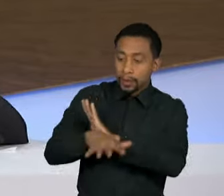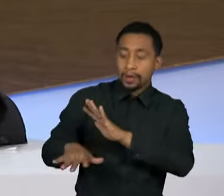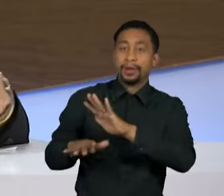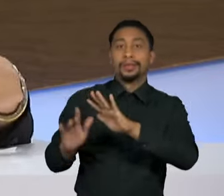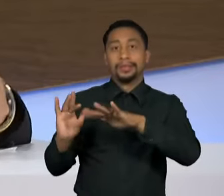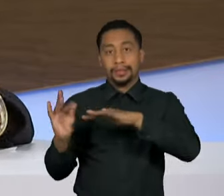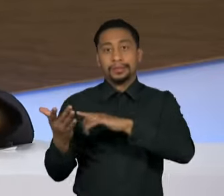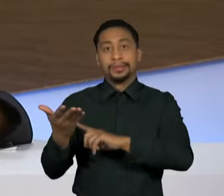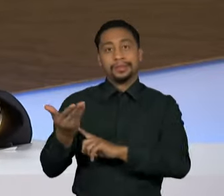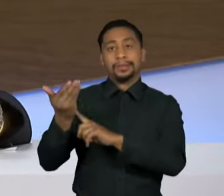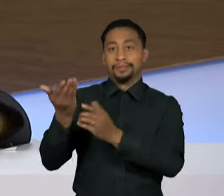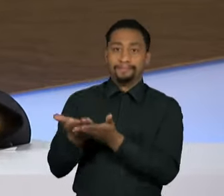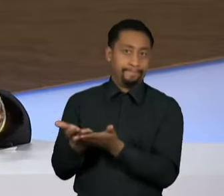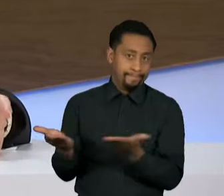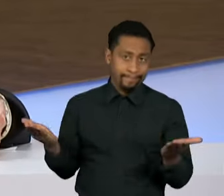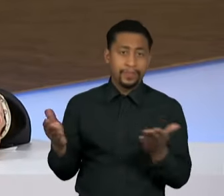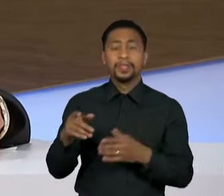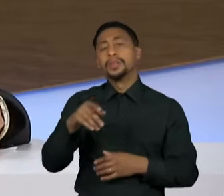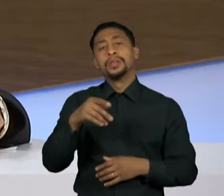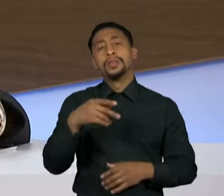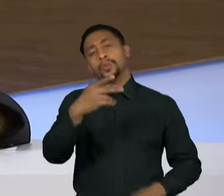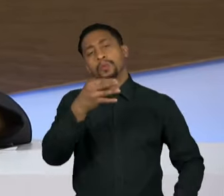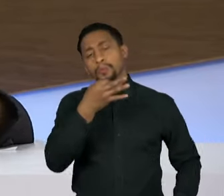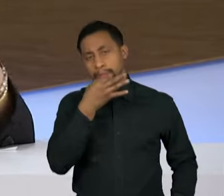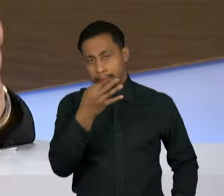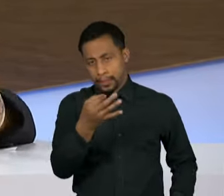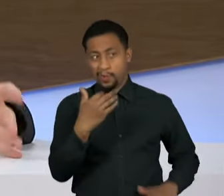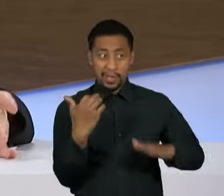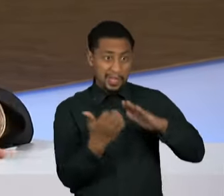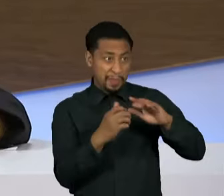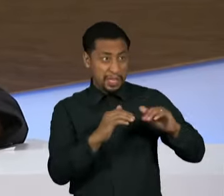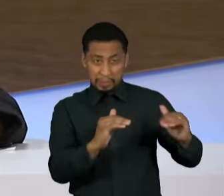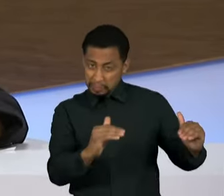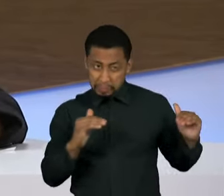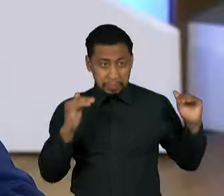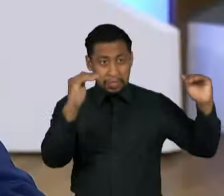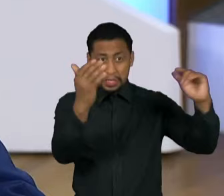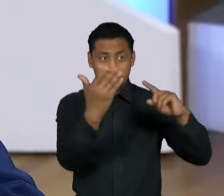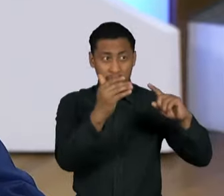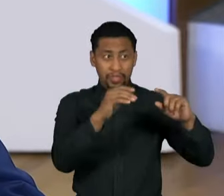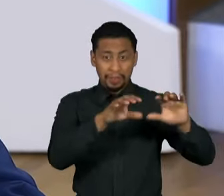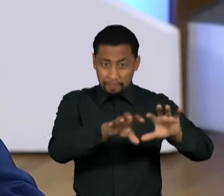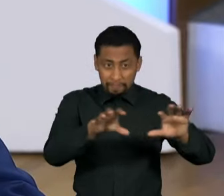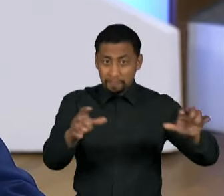opinião, o poder e a influência dessas corporações são irreversíveis?